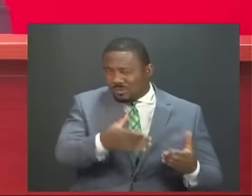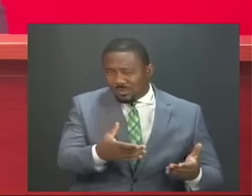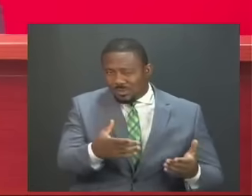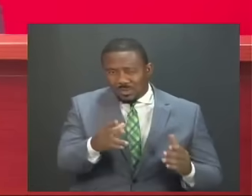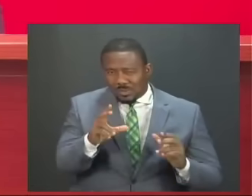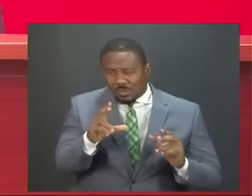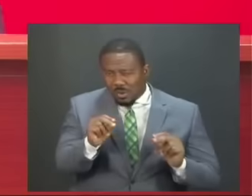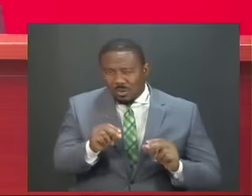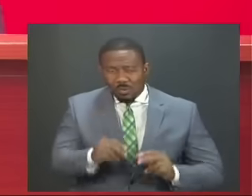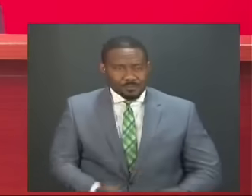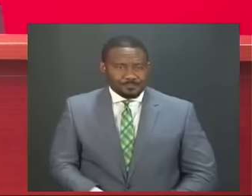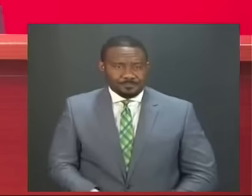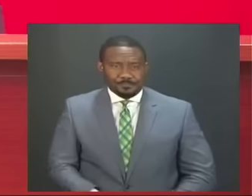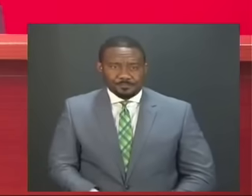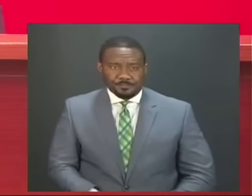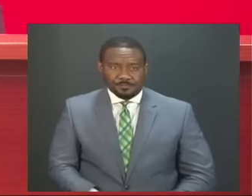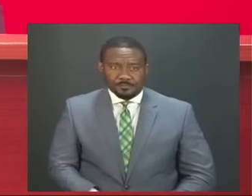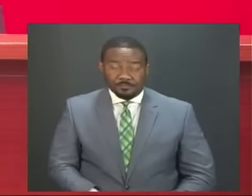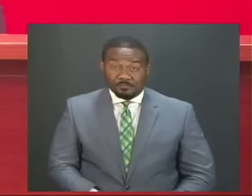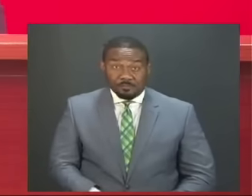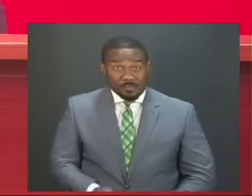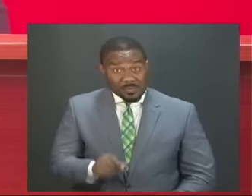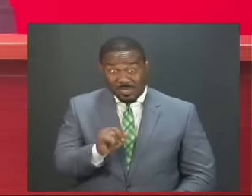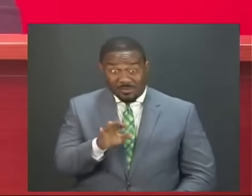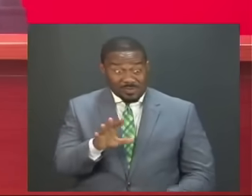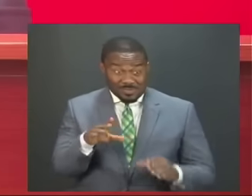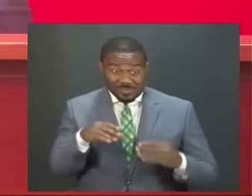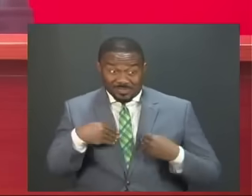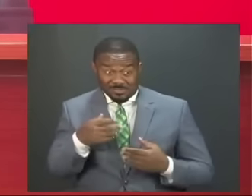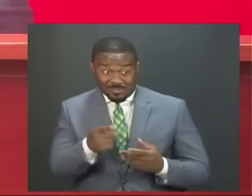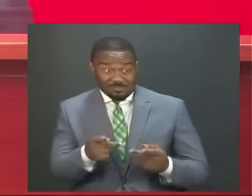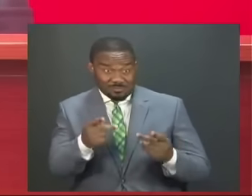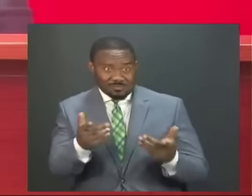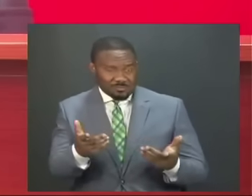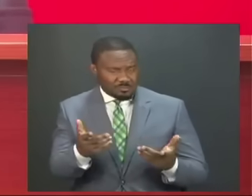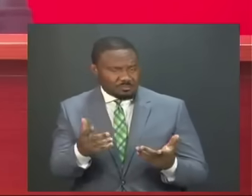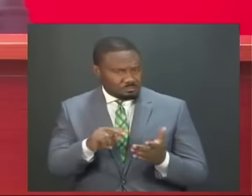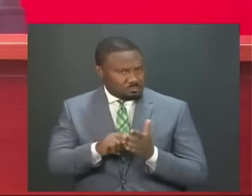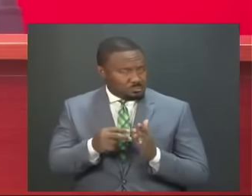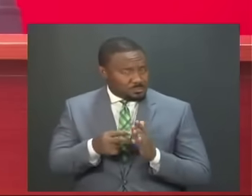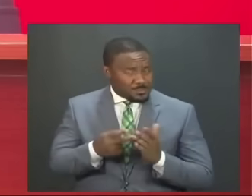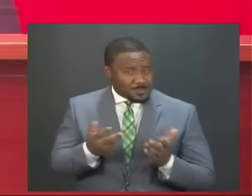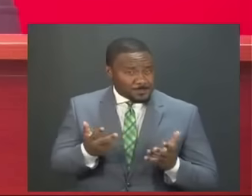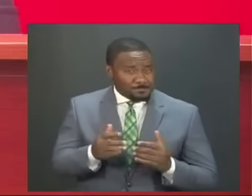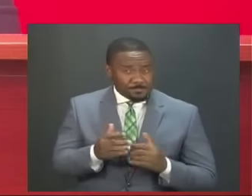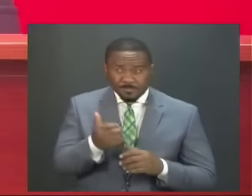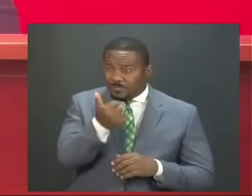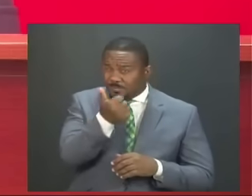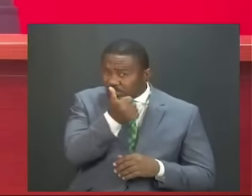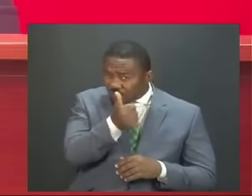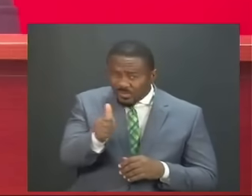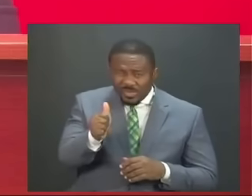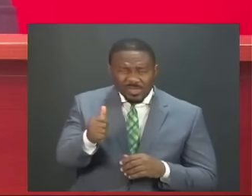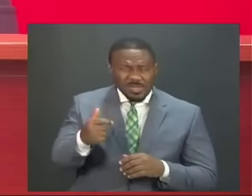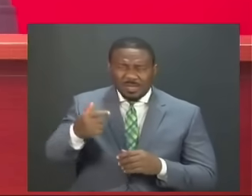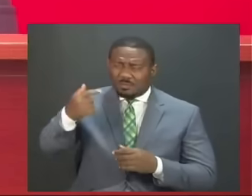Should I accept that argument, it will mean that any